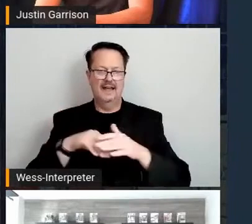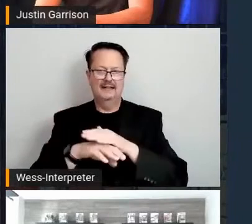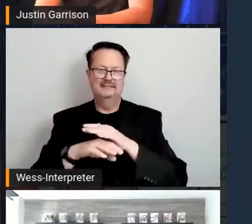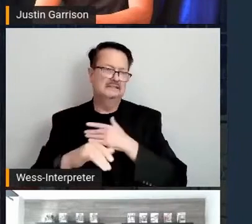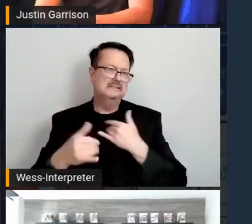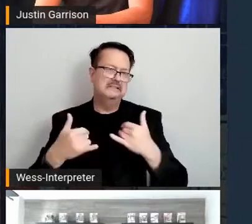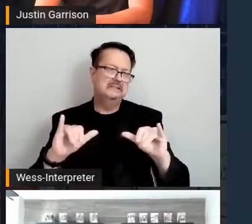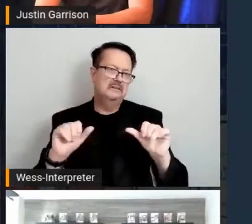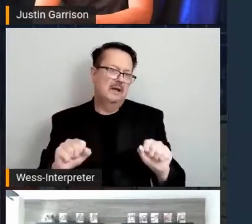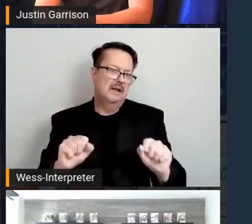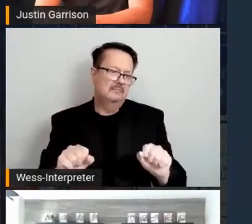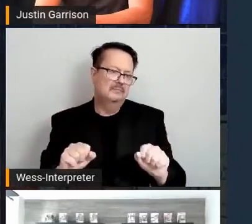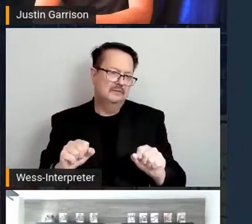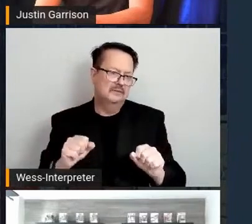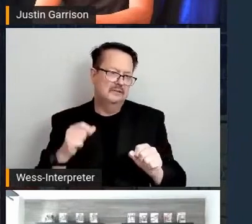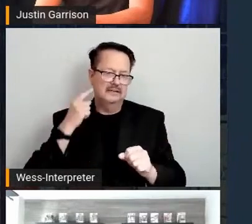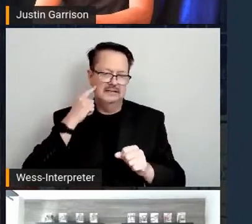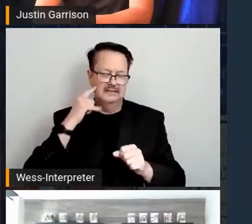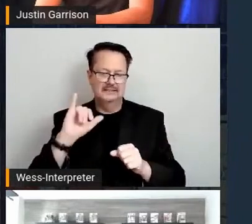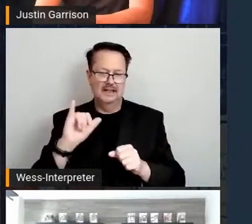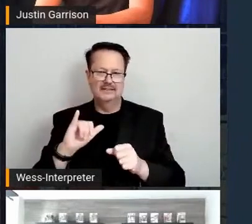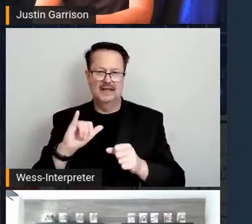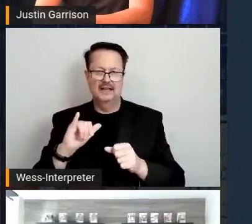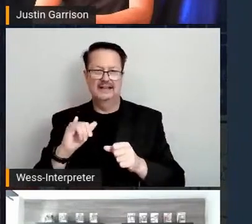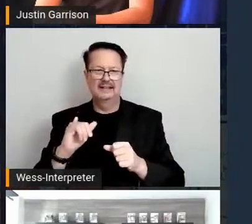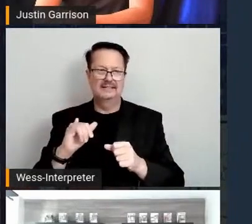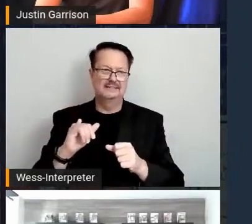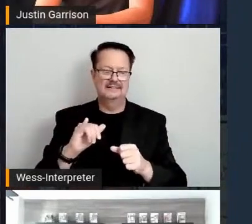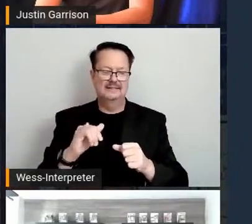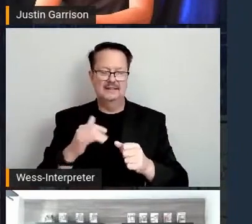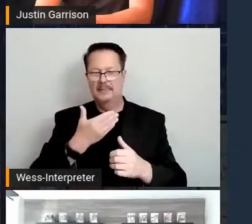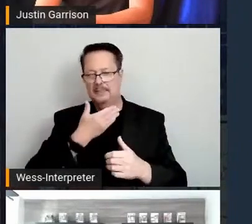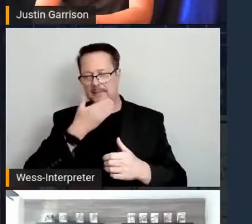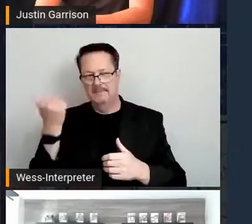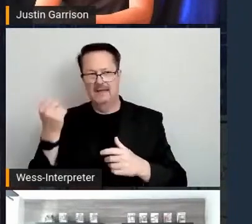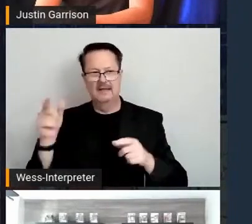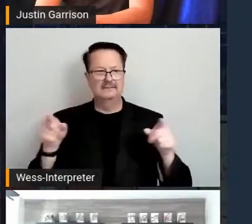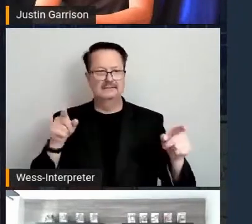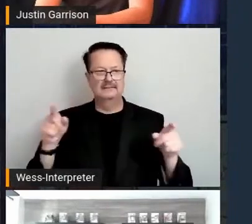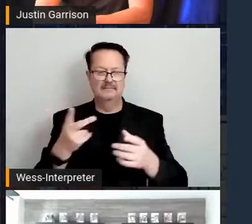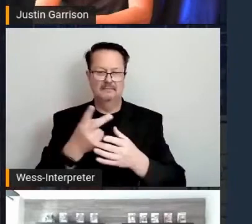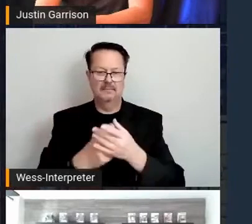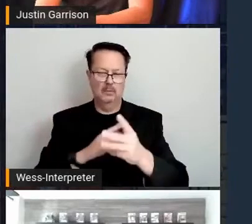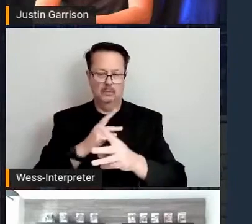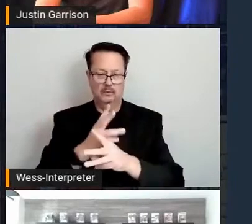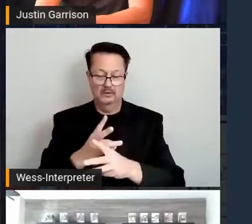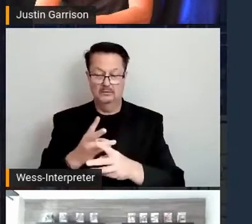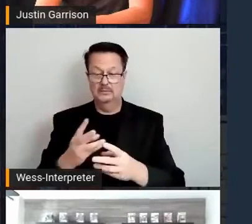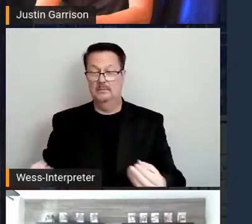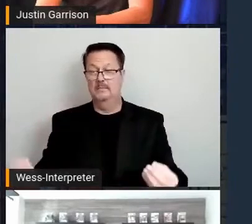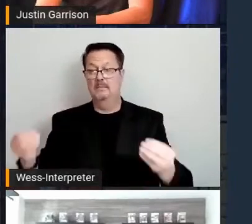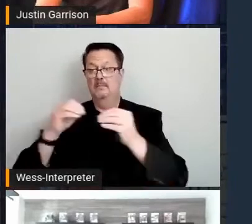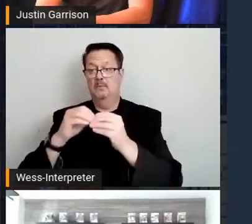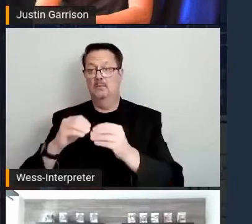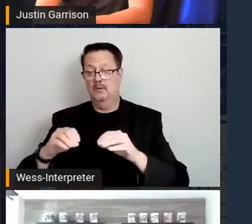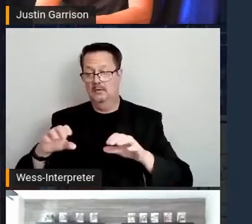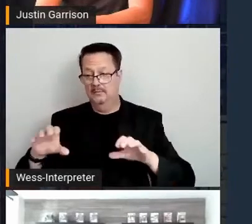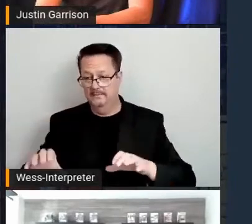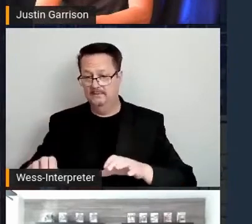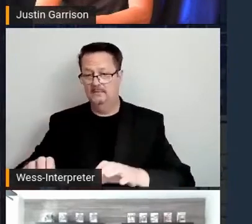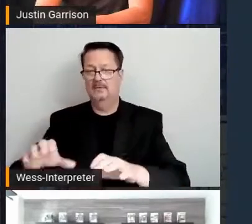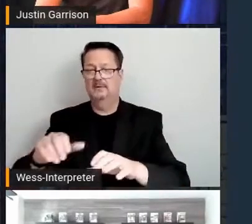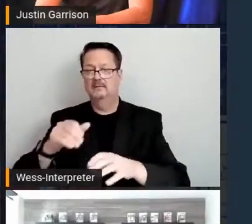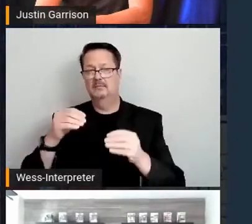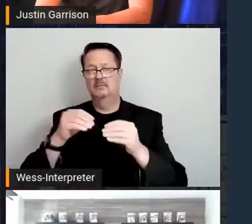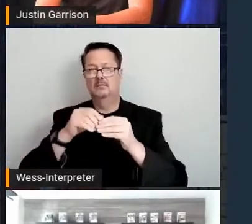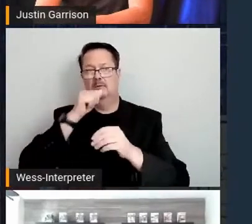like it kind of acts in between those, the best of both worlds. Still, you gain a lot of performance and security improvements, but you have